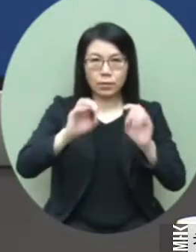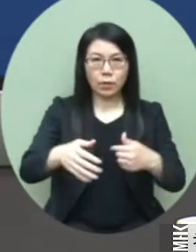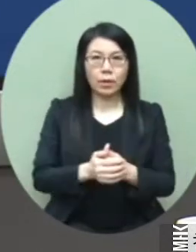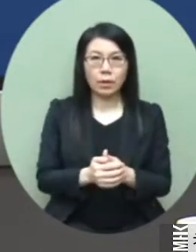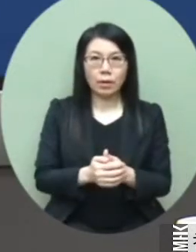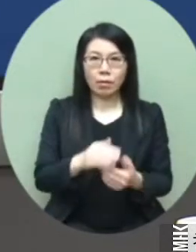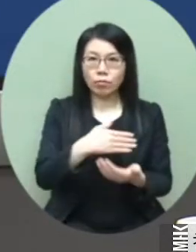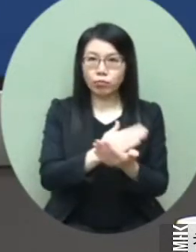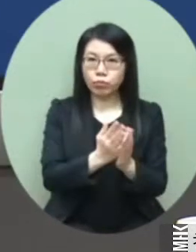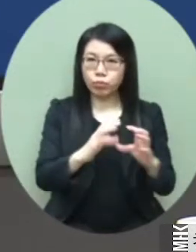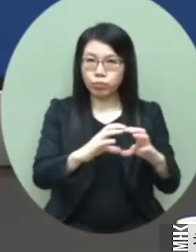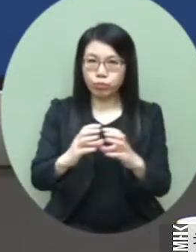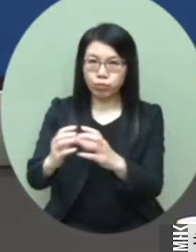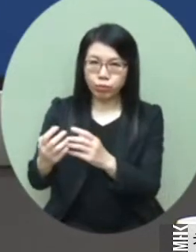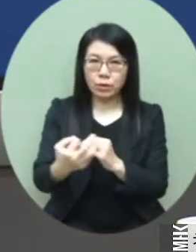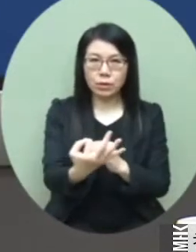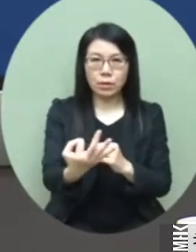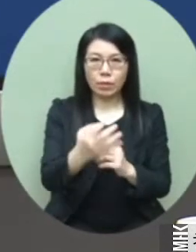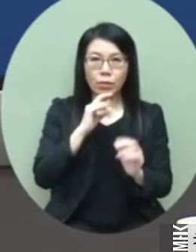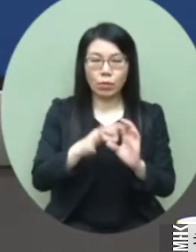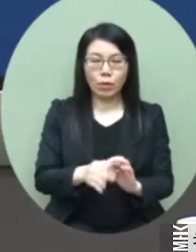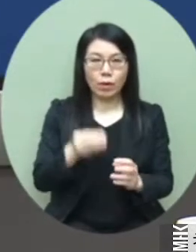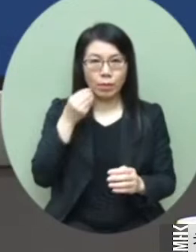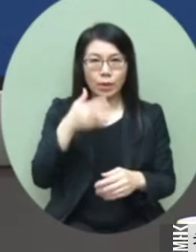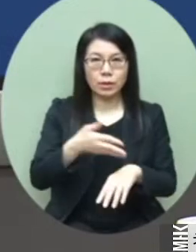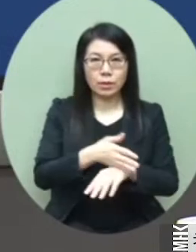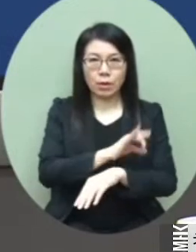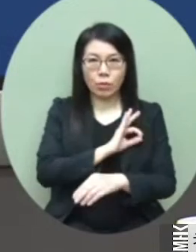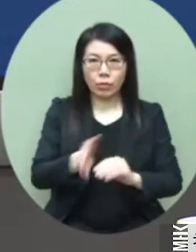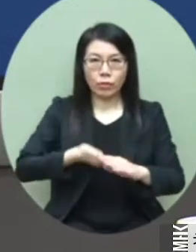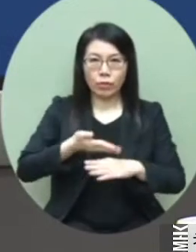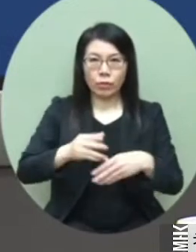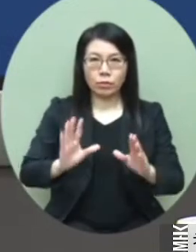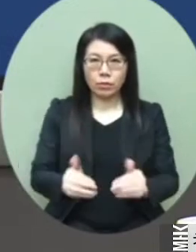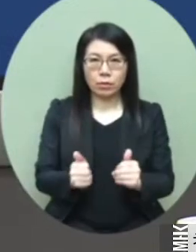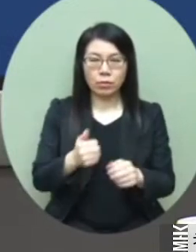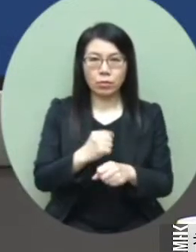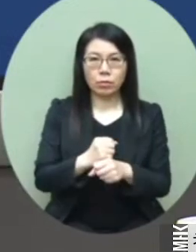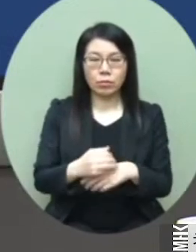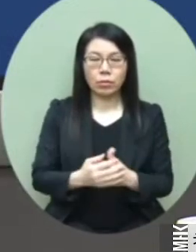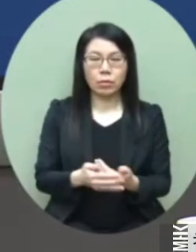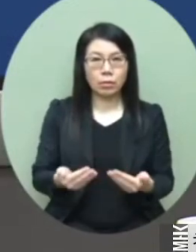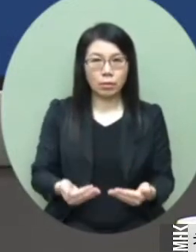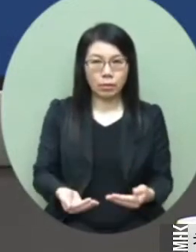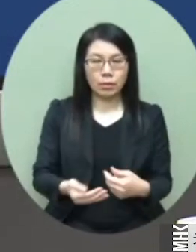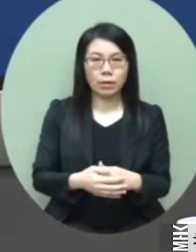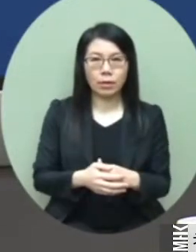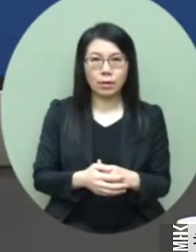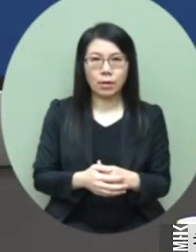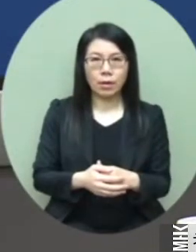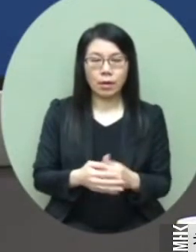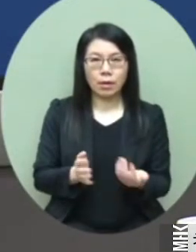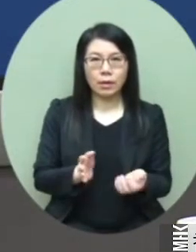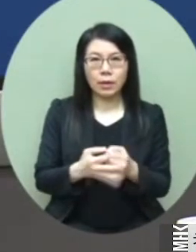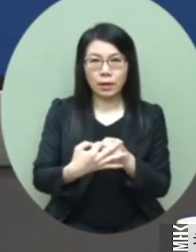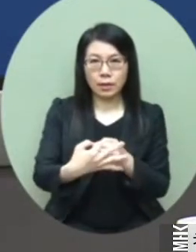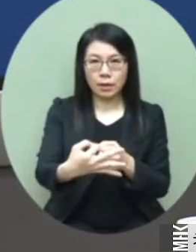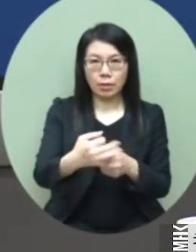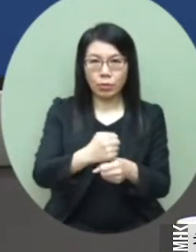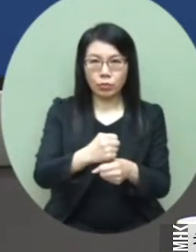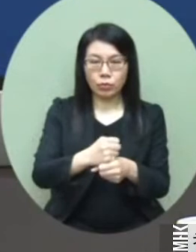said previously, within this week, the SL government will announce